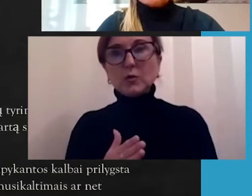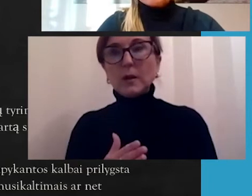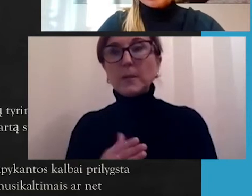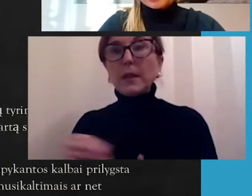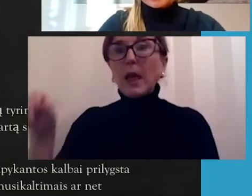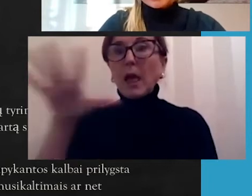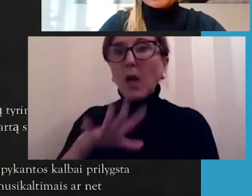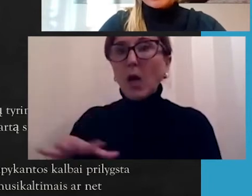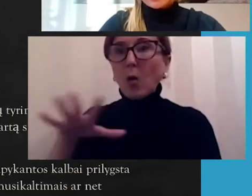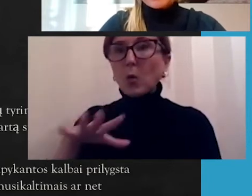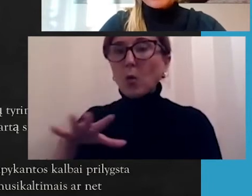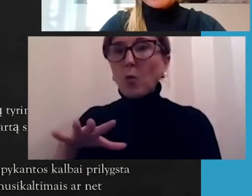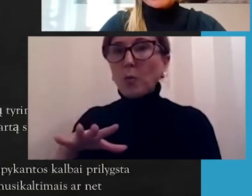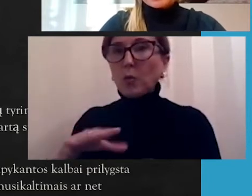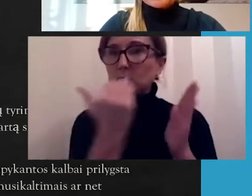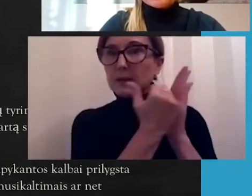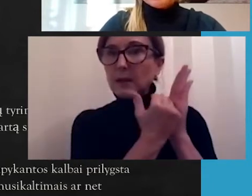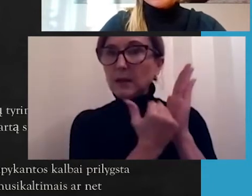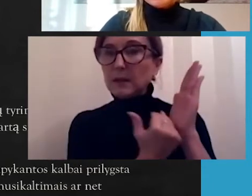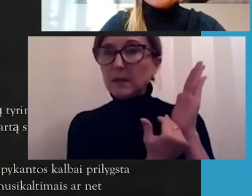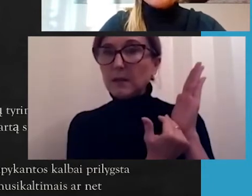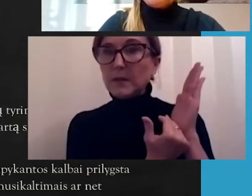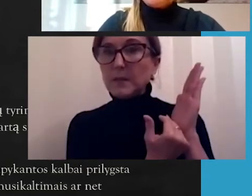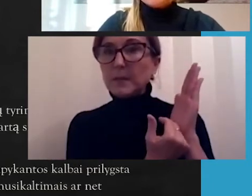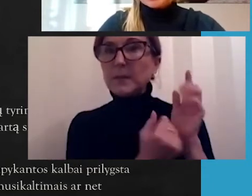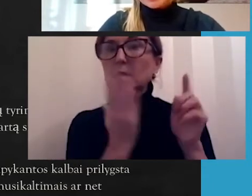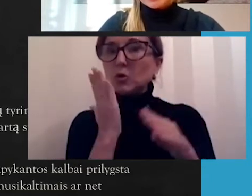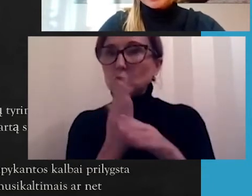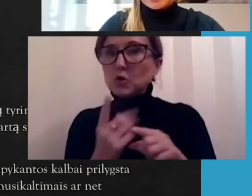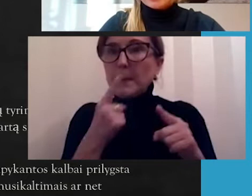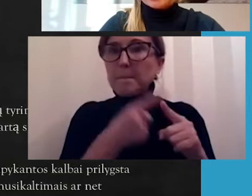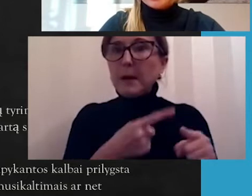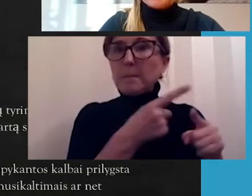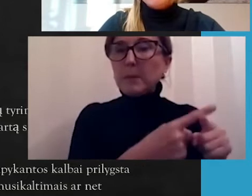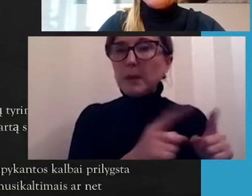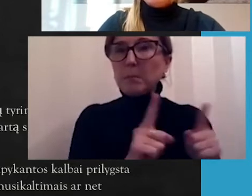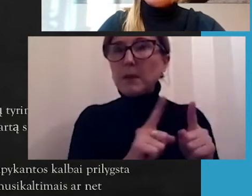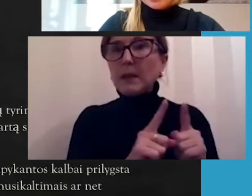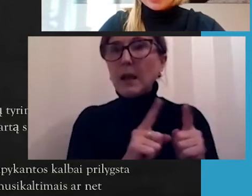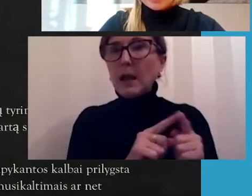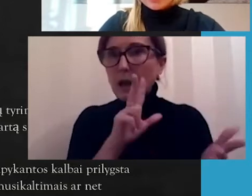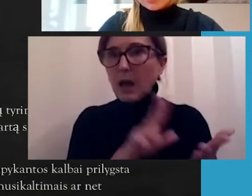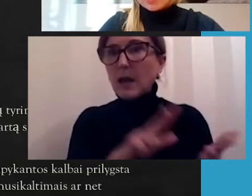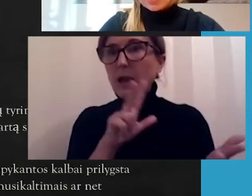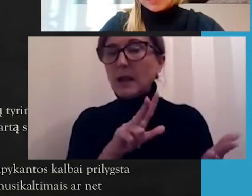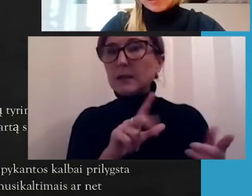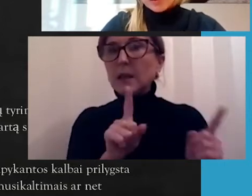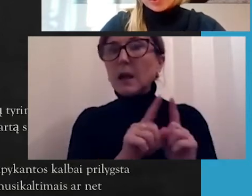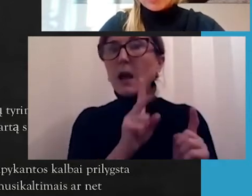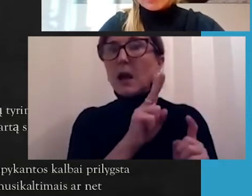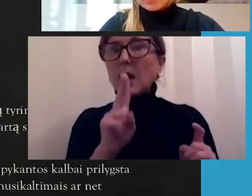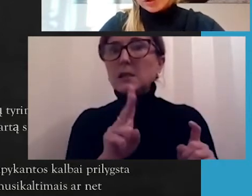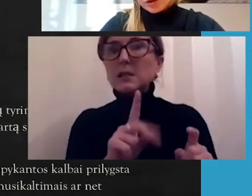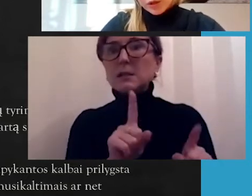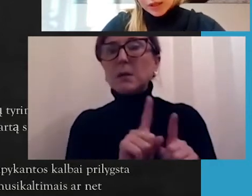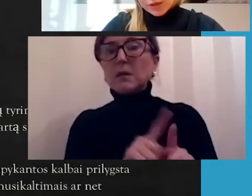Lithuania has implemented the directive of the European Council on